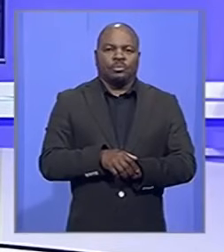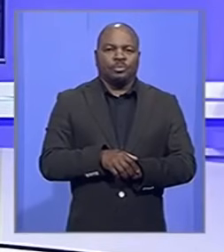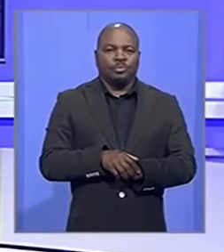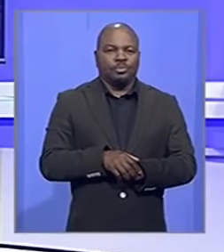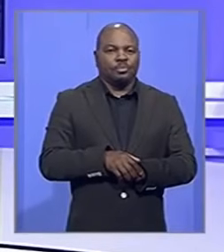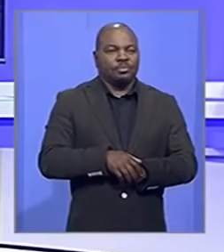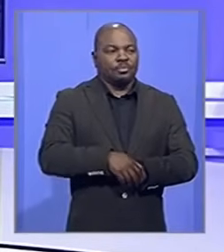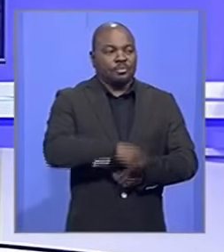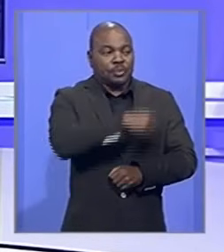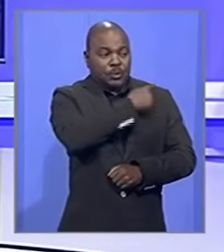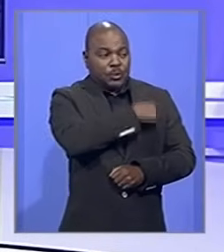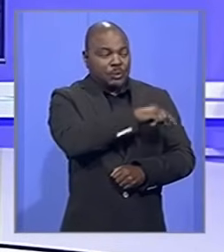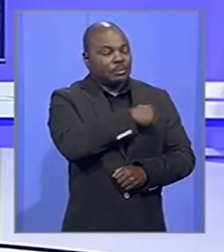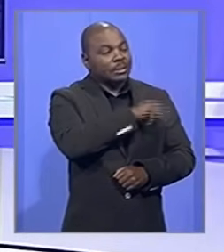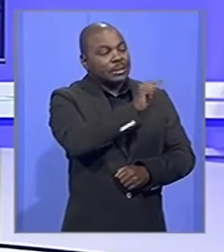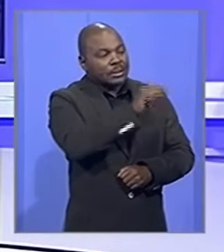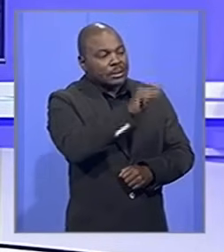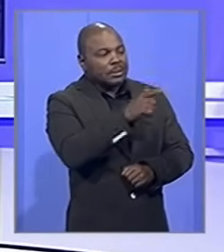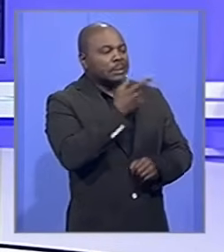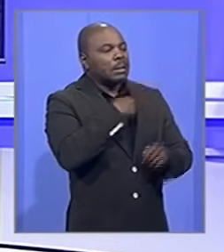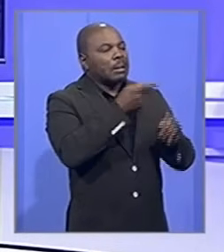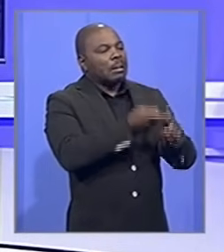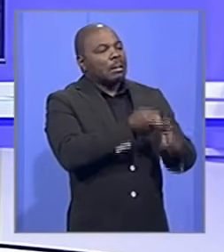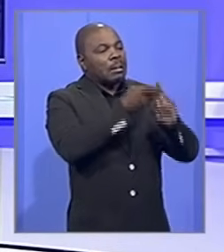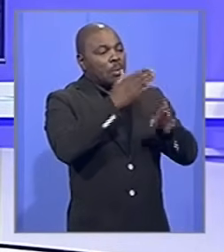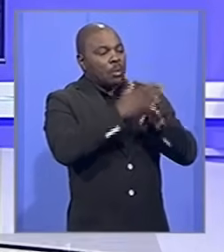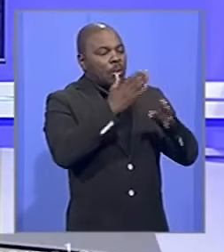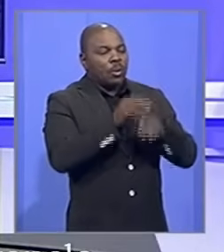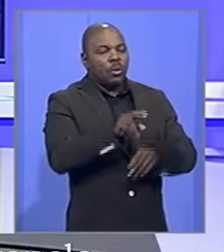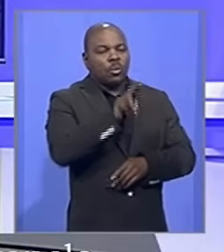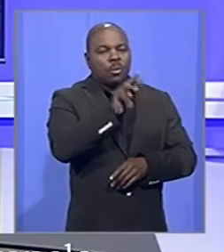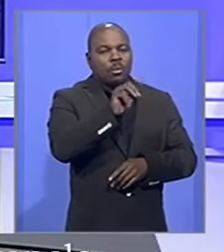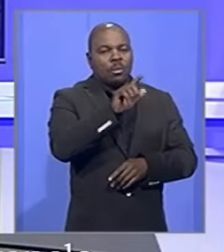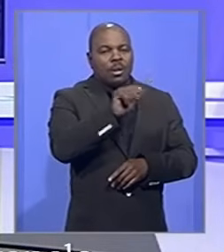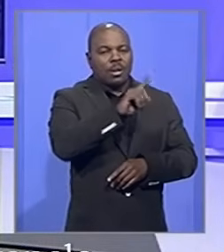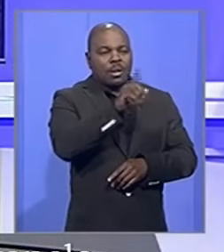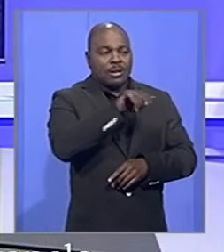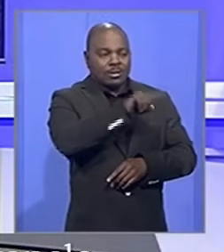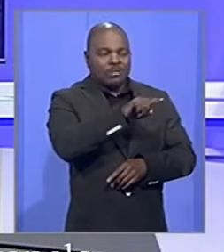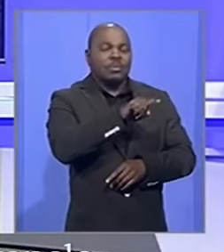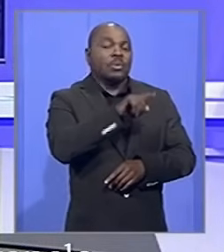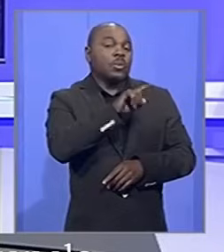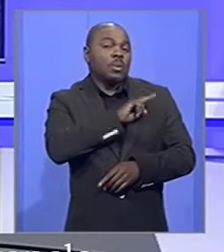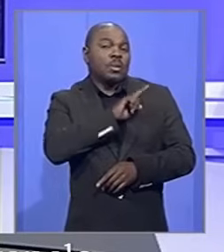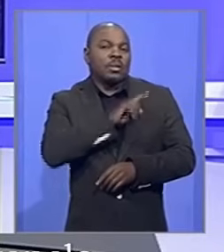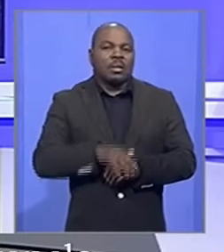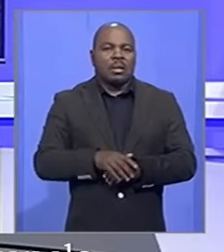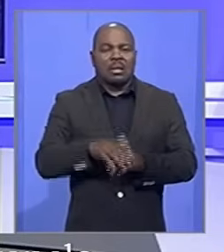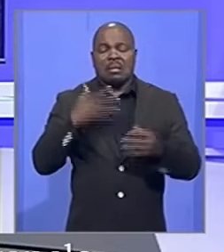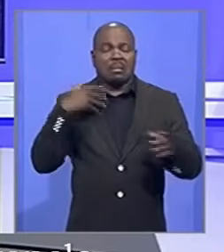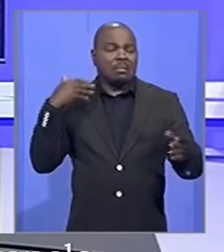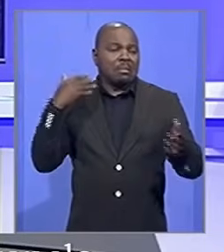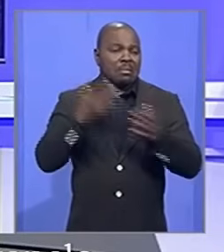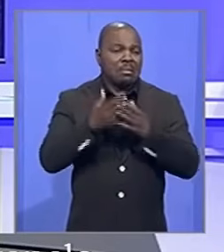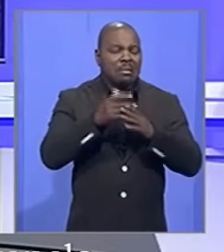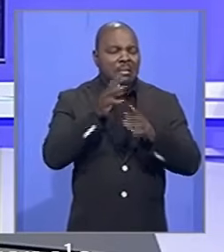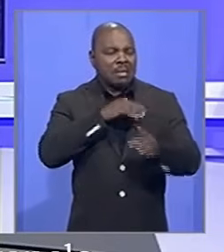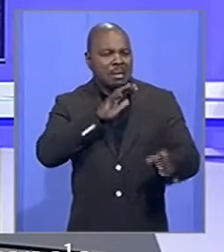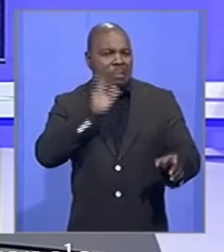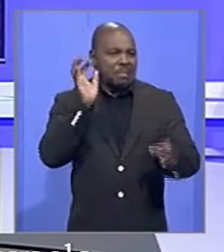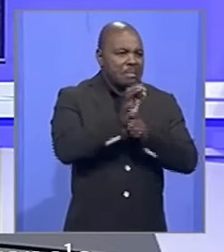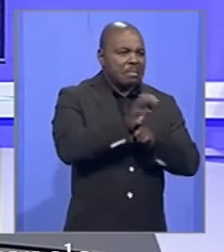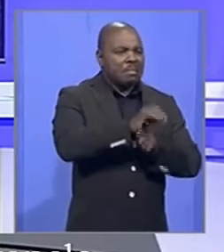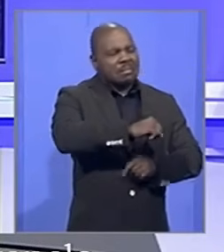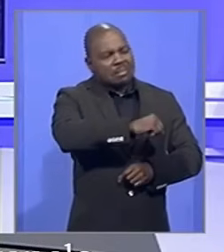Ditleliniki tse di tetang go begwa di sekegilwe kwa Umlazi le dikgaolo tse di mabapi. Seno ke morago ga metseletsele ya go gapiwa ka dikgoka